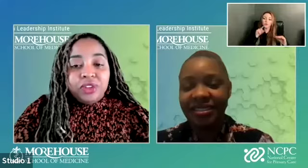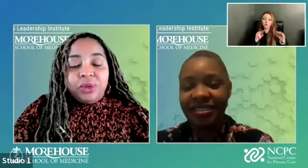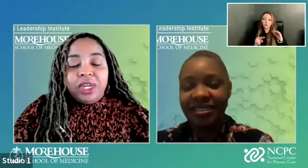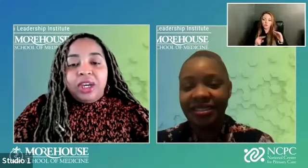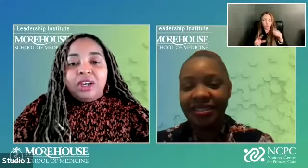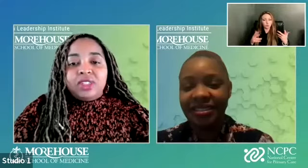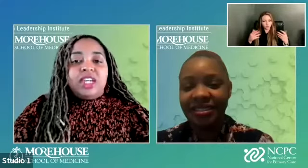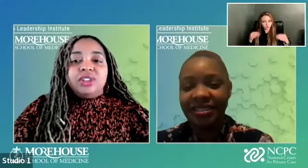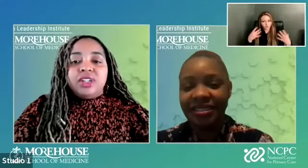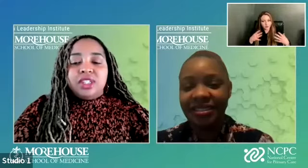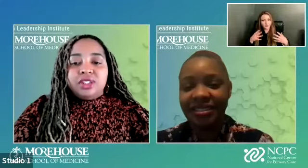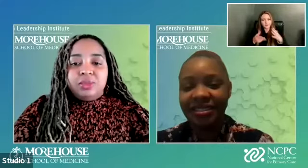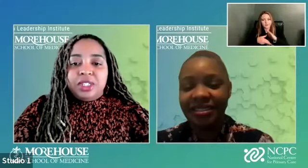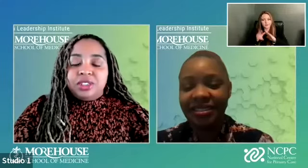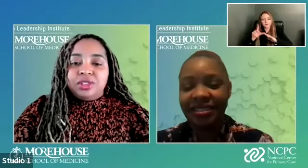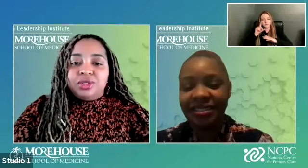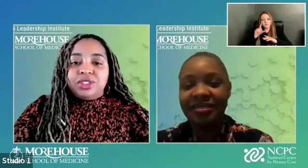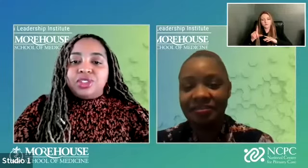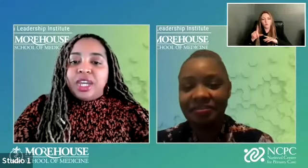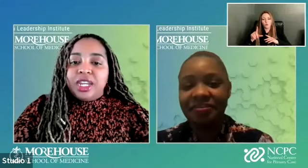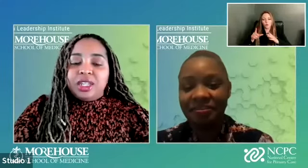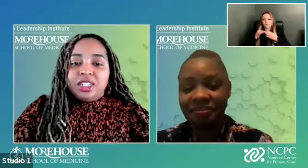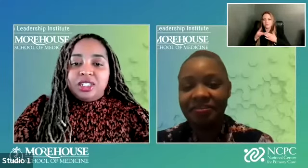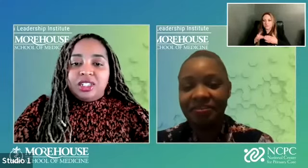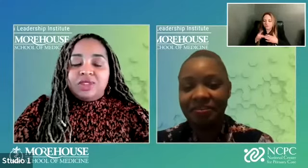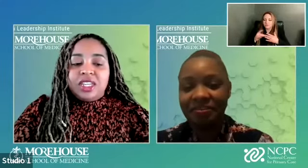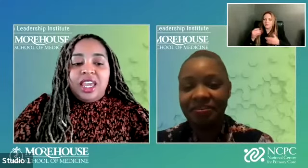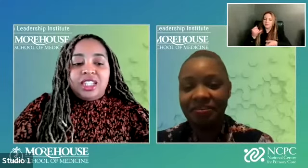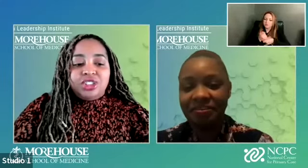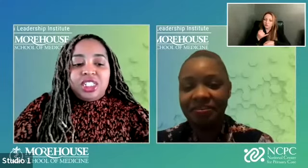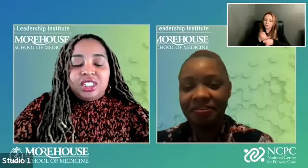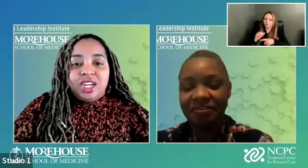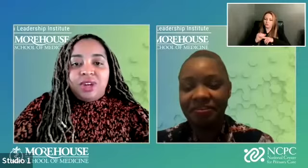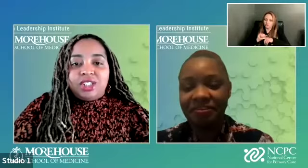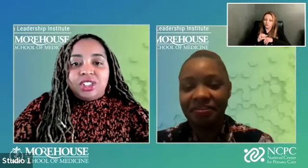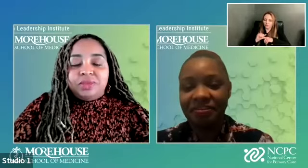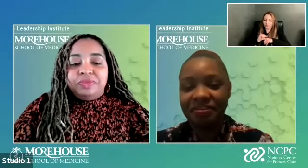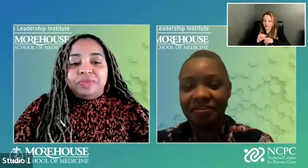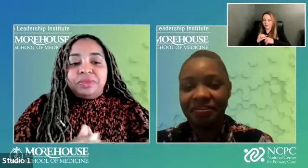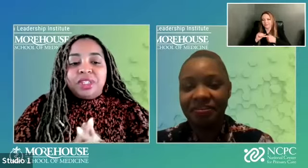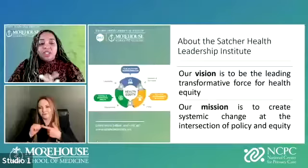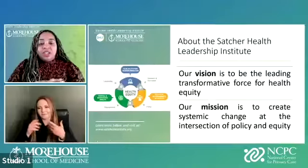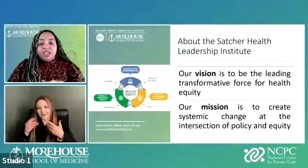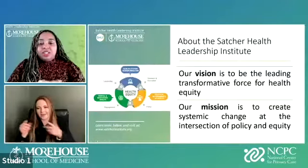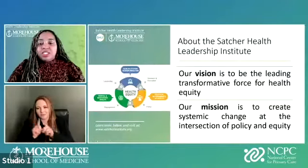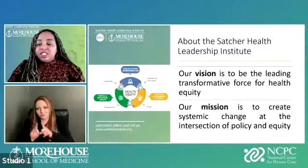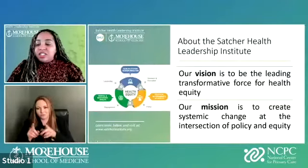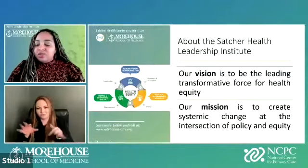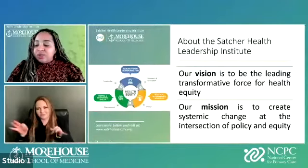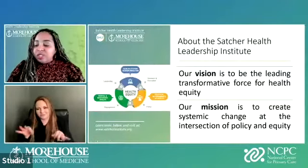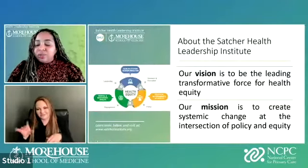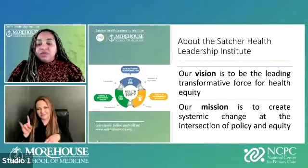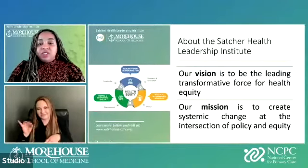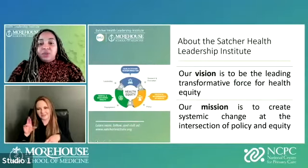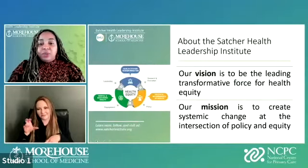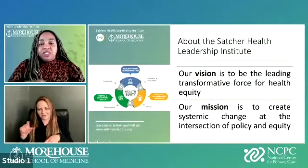an overview of the Satcher Health Leadership Institute's training initiatives and strategic direction. So just to